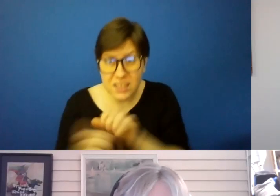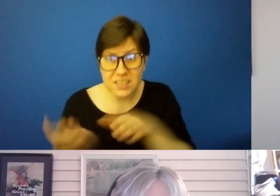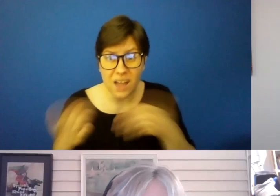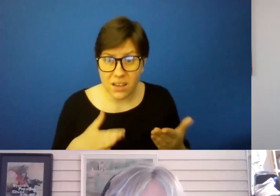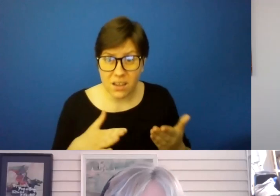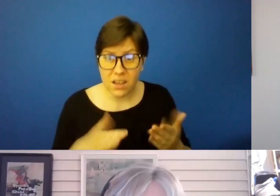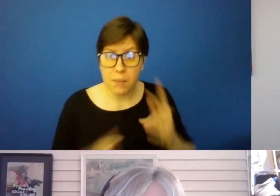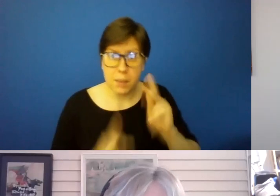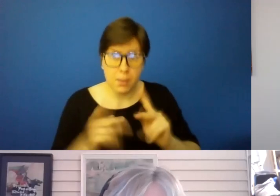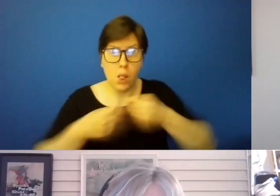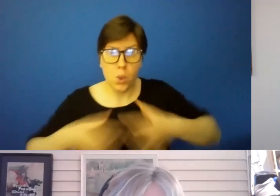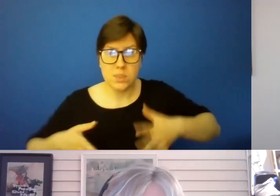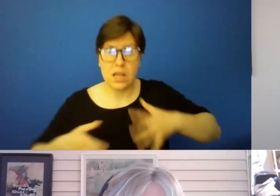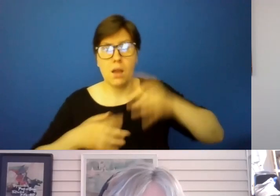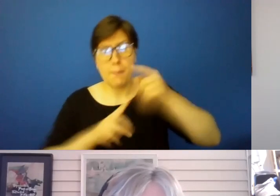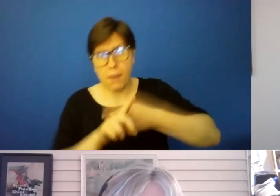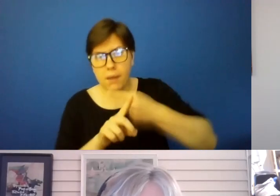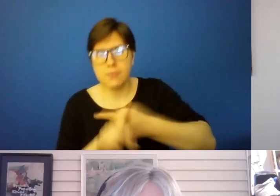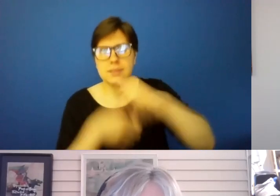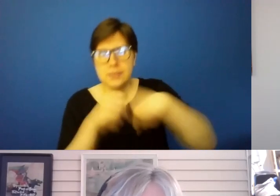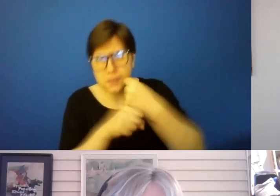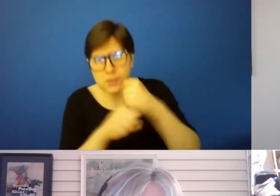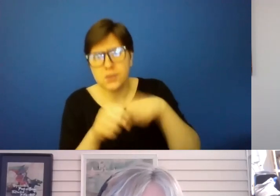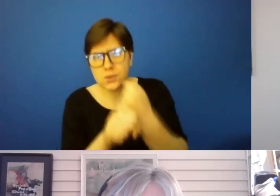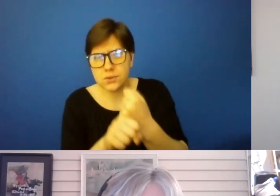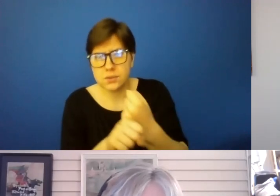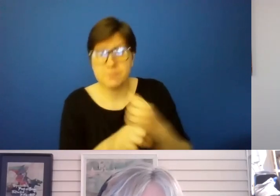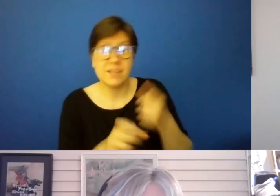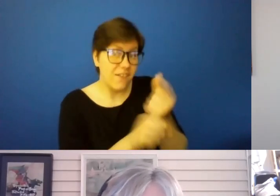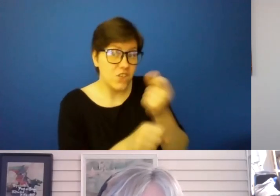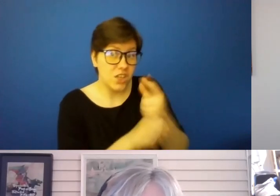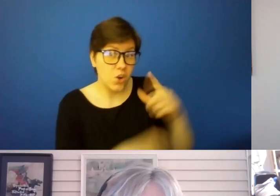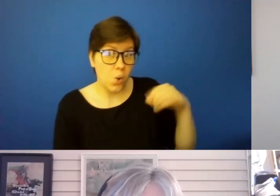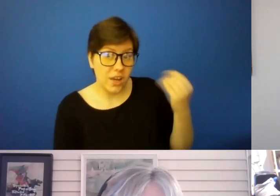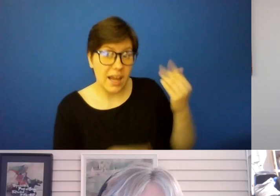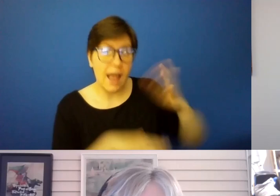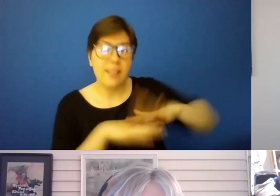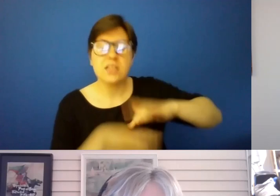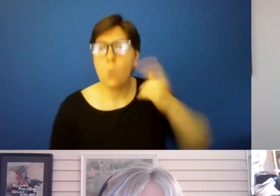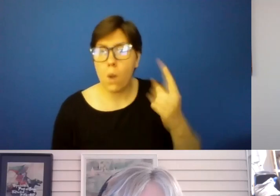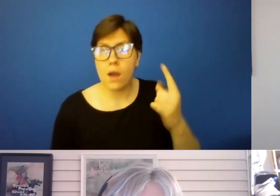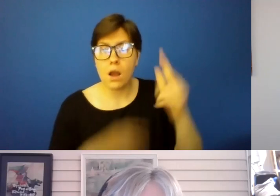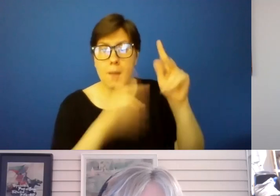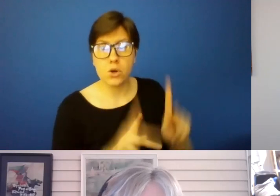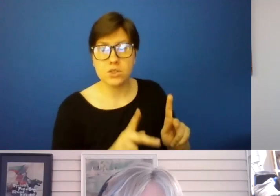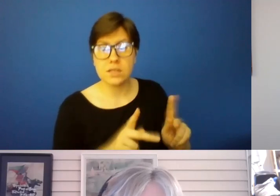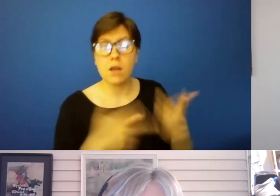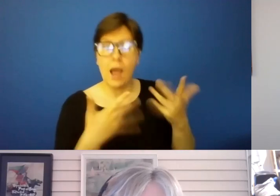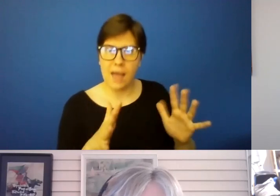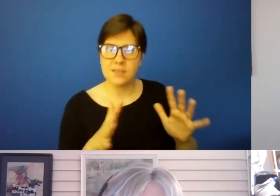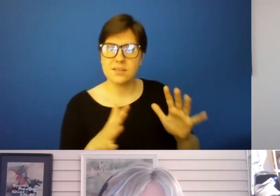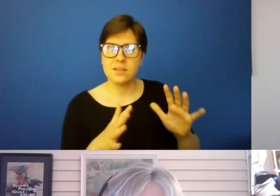months, years, and decades. Every year in Oregon, at least one person has outlived